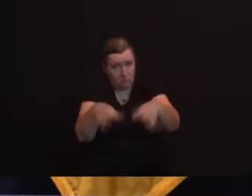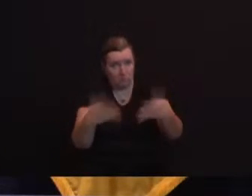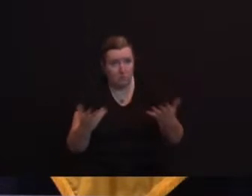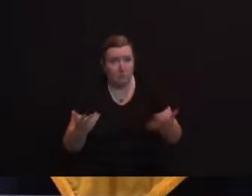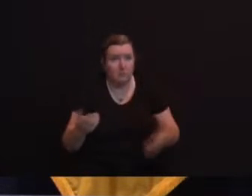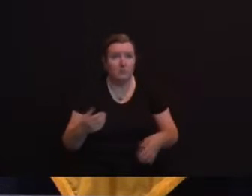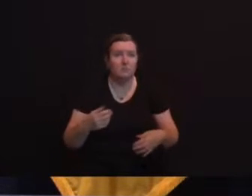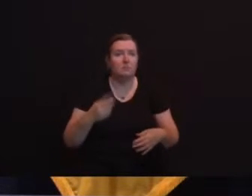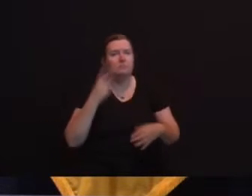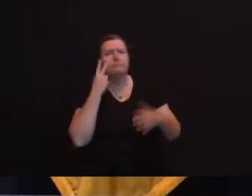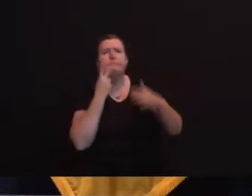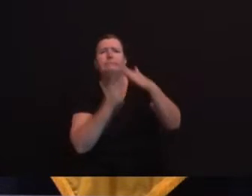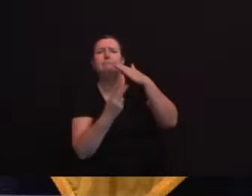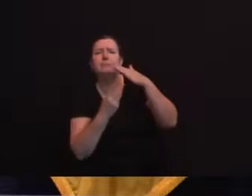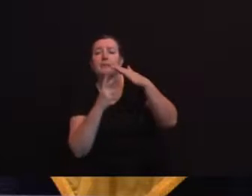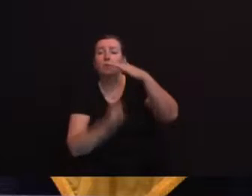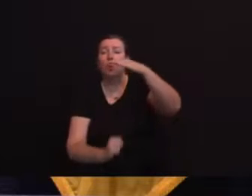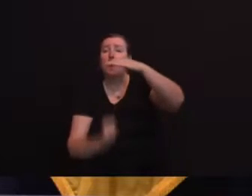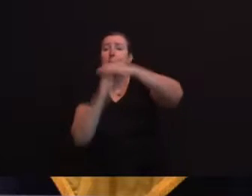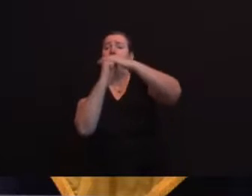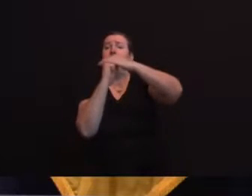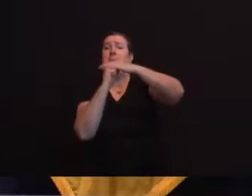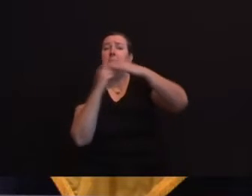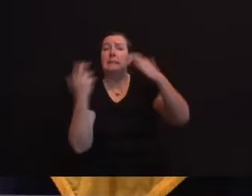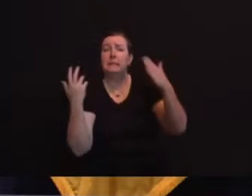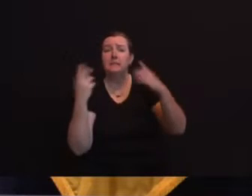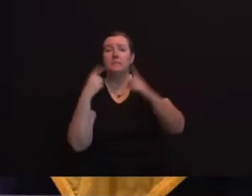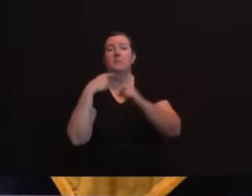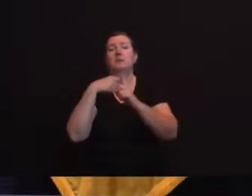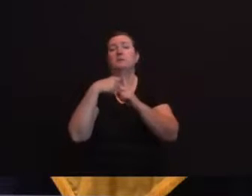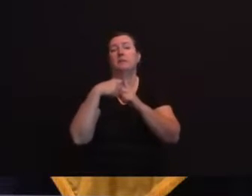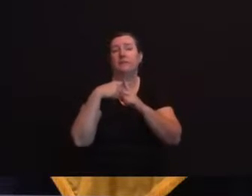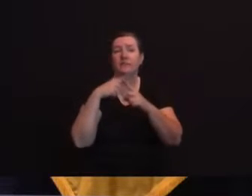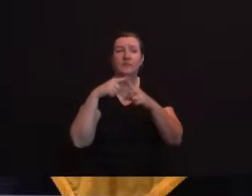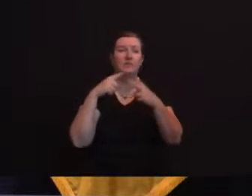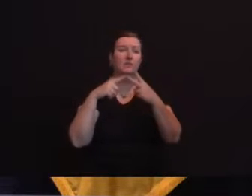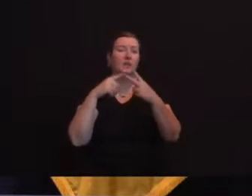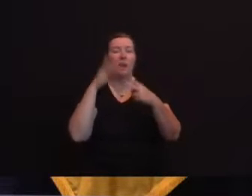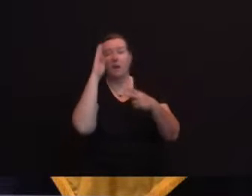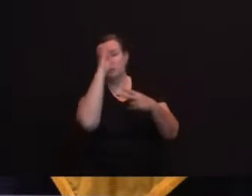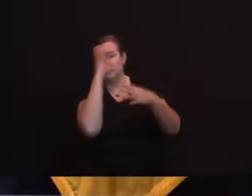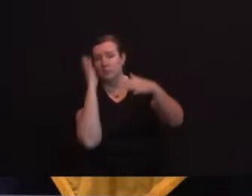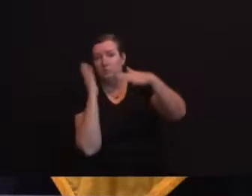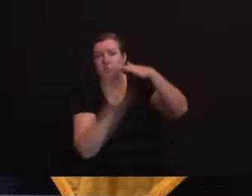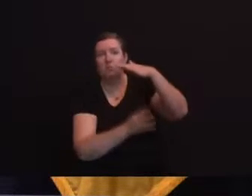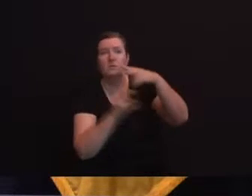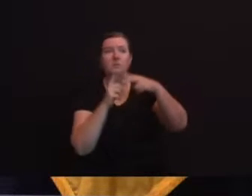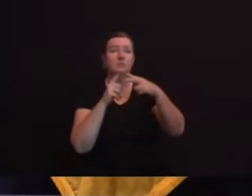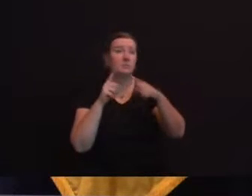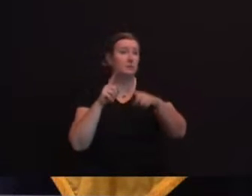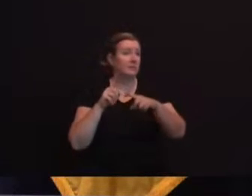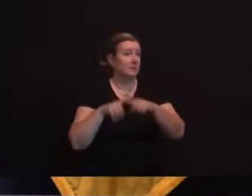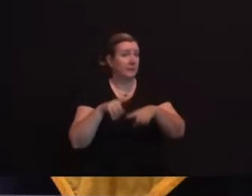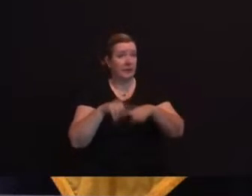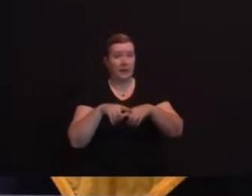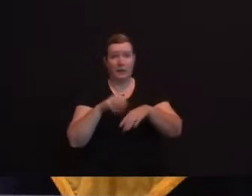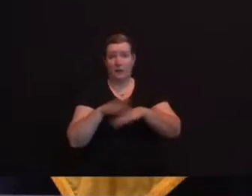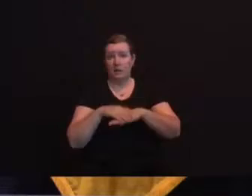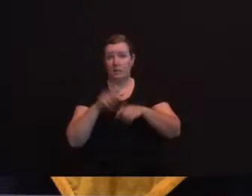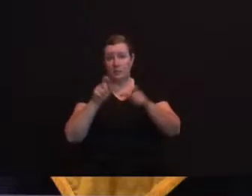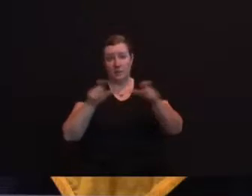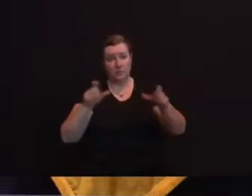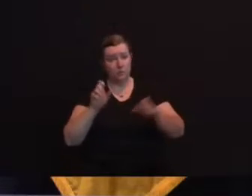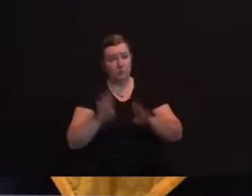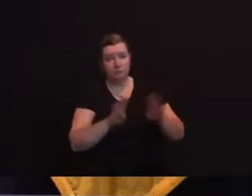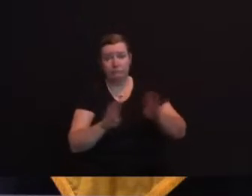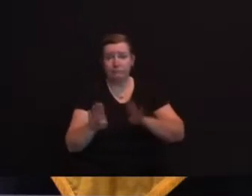peak, hospitalizations peak, and it depends on our behavior, and it depends on the model. Any color on that? And do you still feel like April